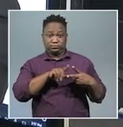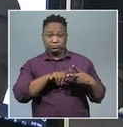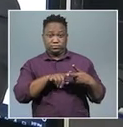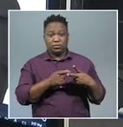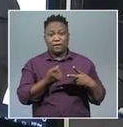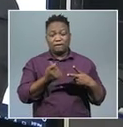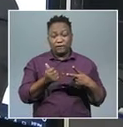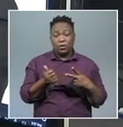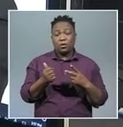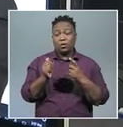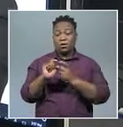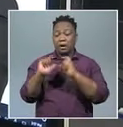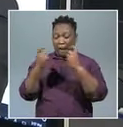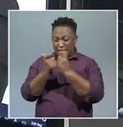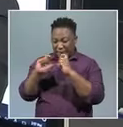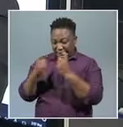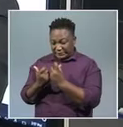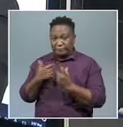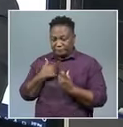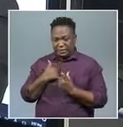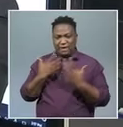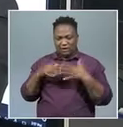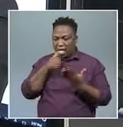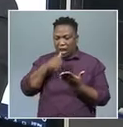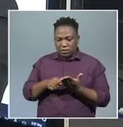entities identified